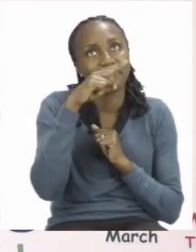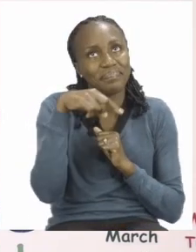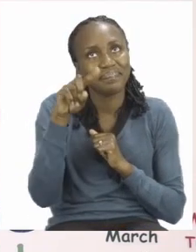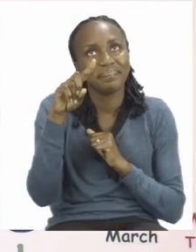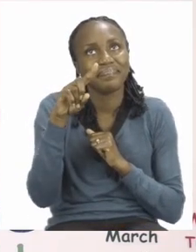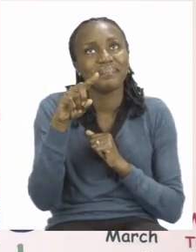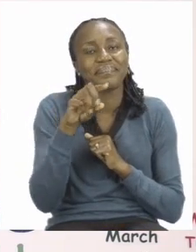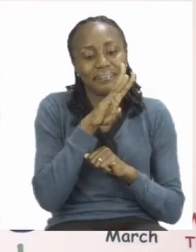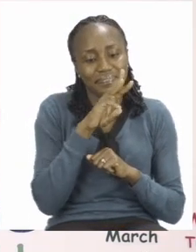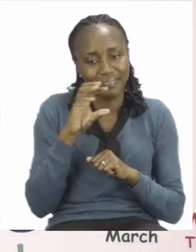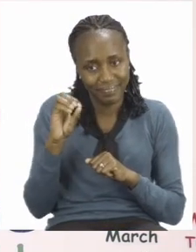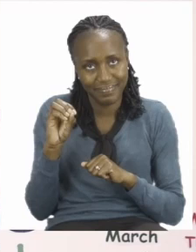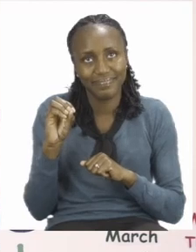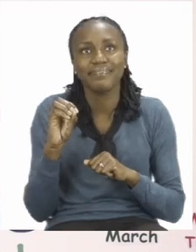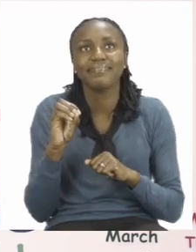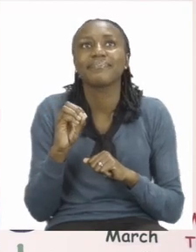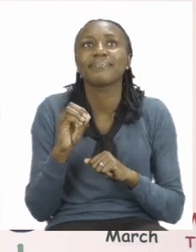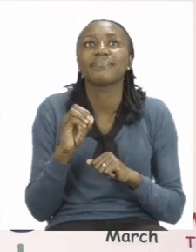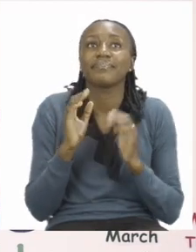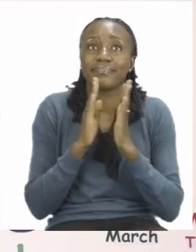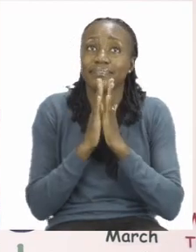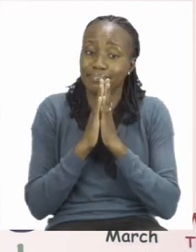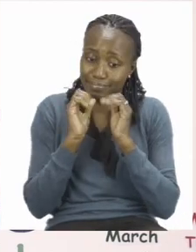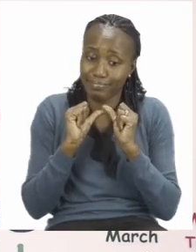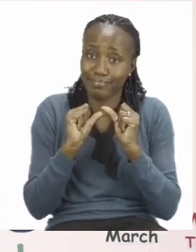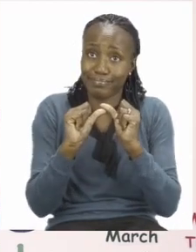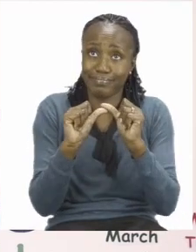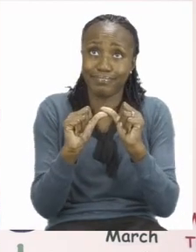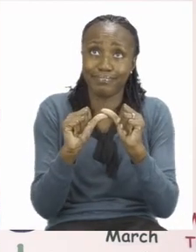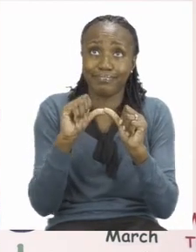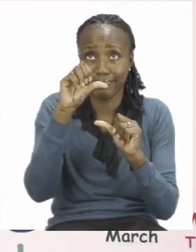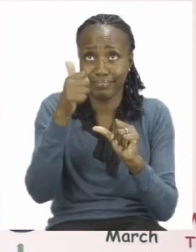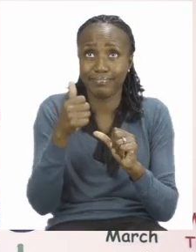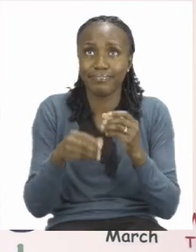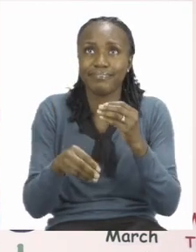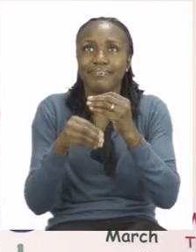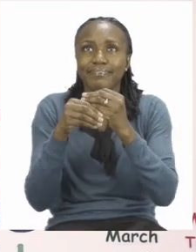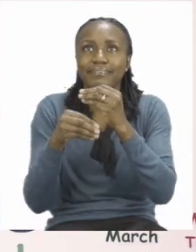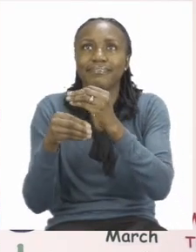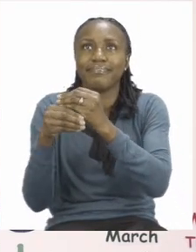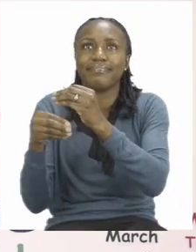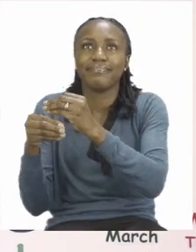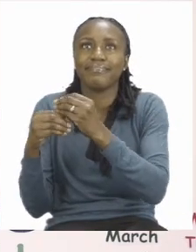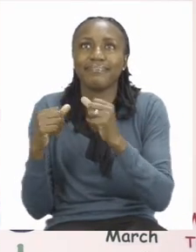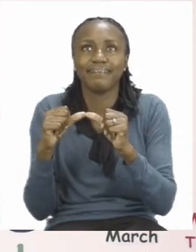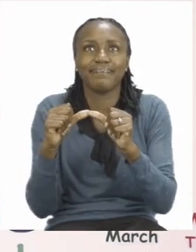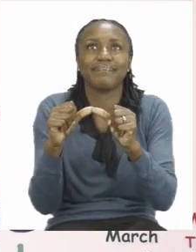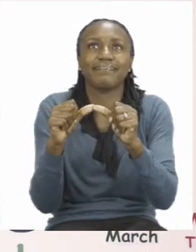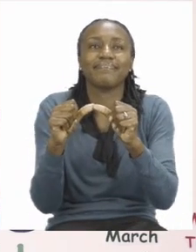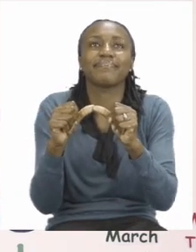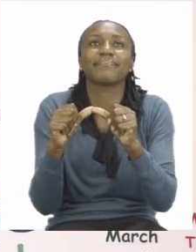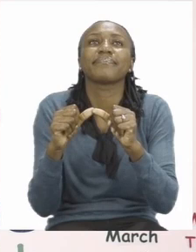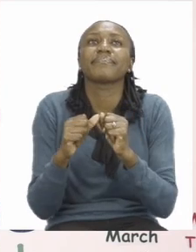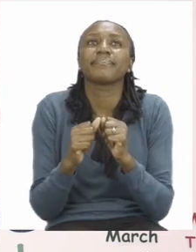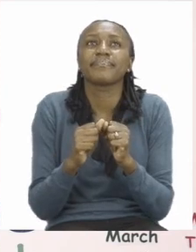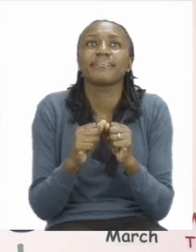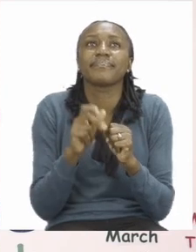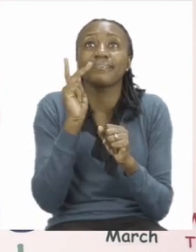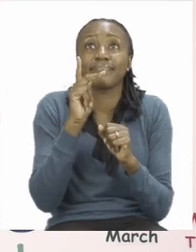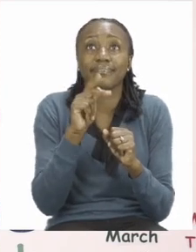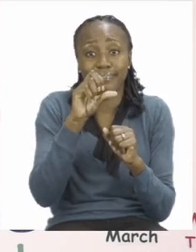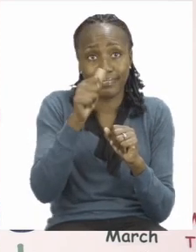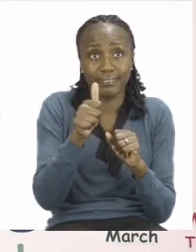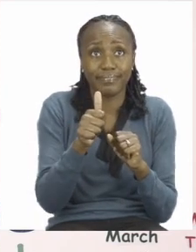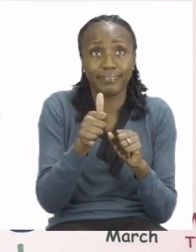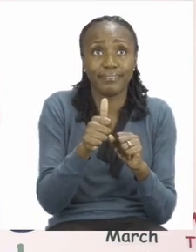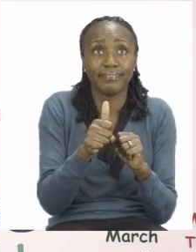Well done, everyone. So go ahead and fill in the rest of this one. The next one below is still counting